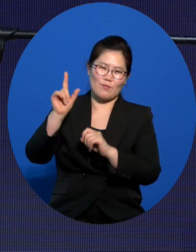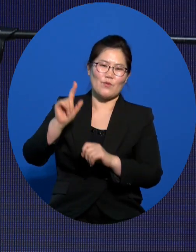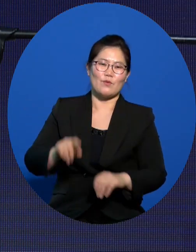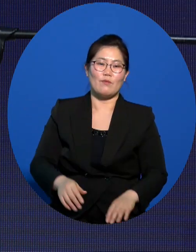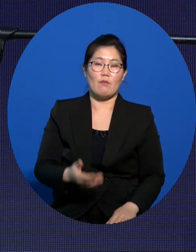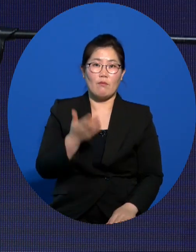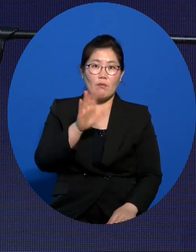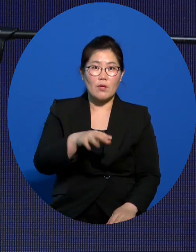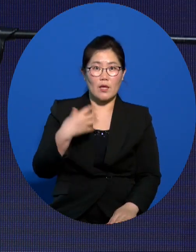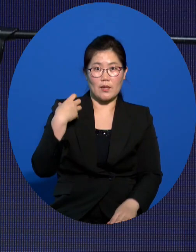just one-time events.